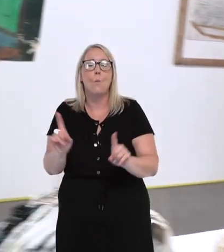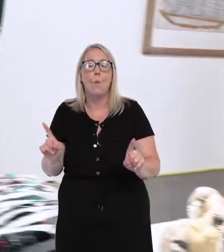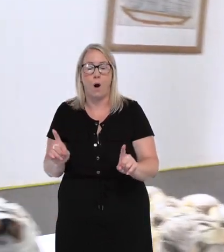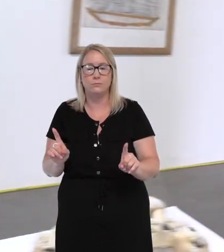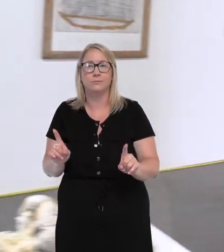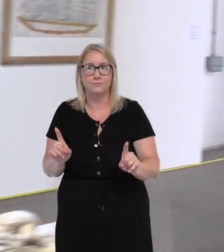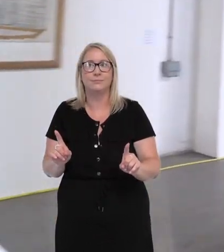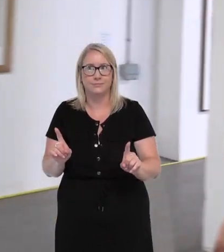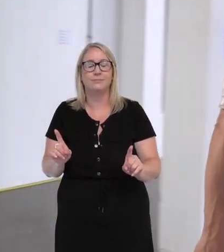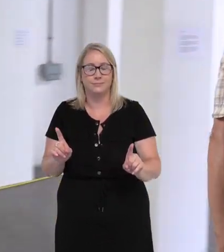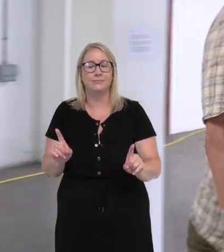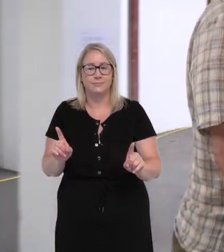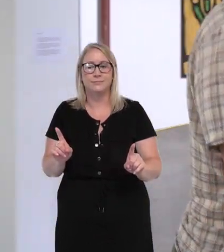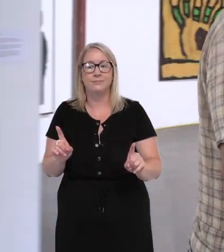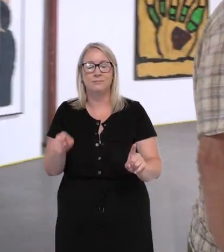he'd